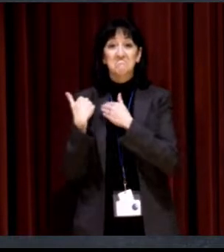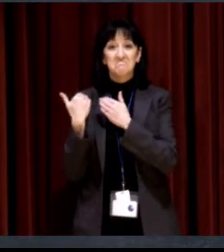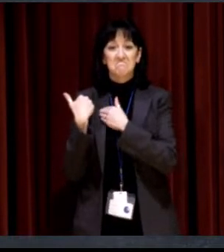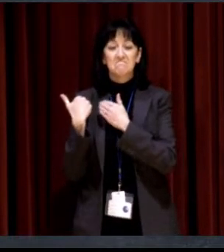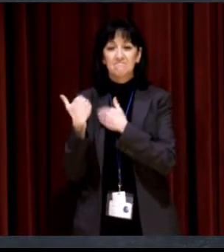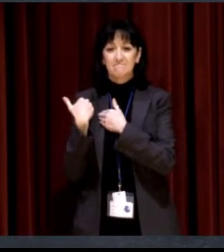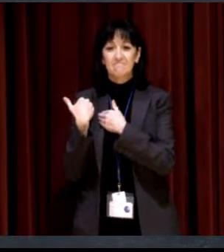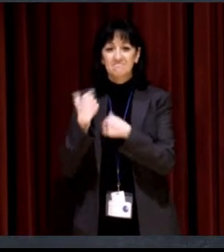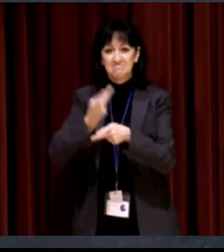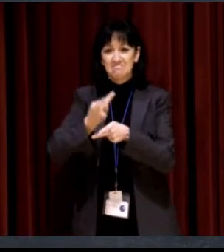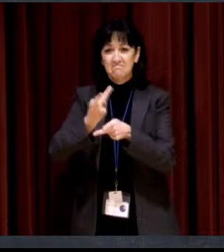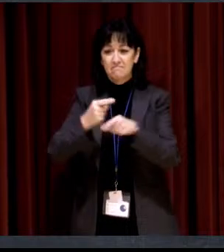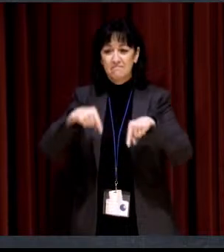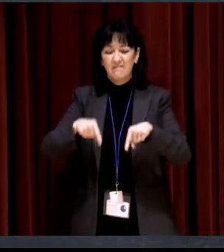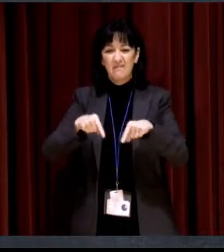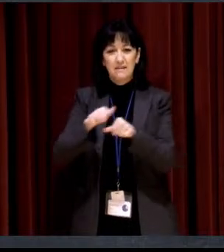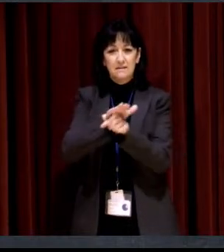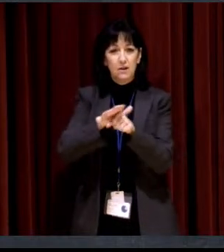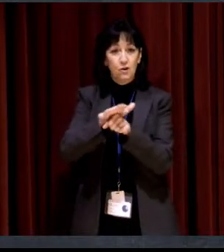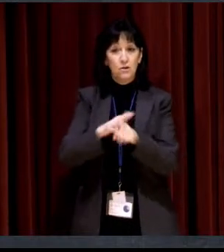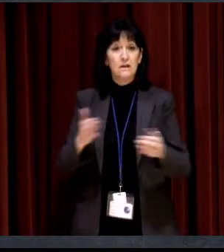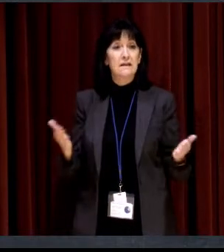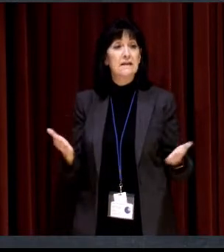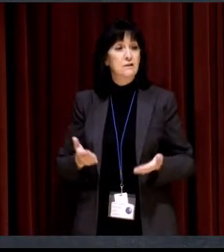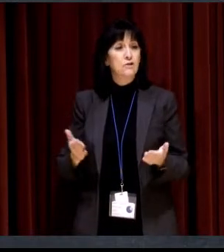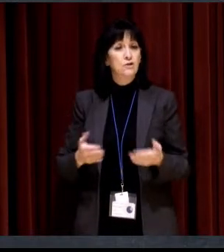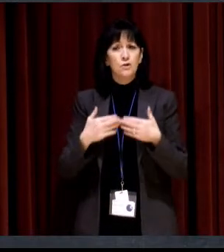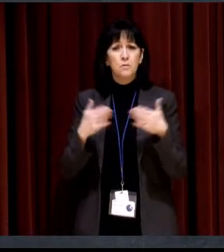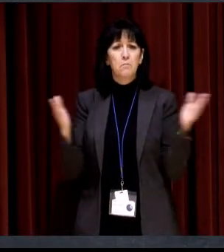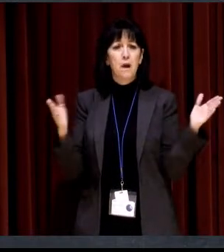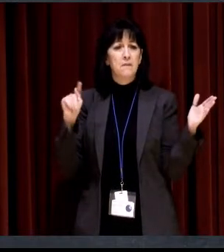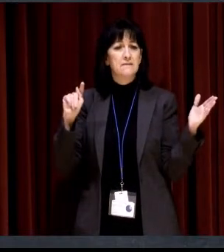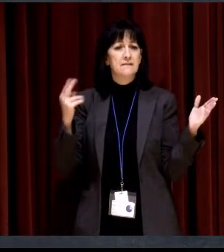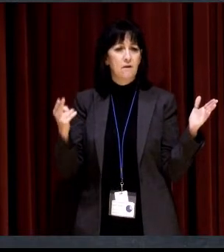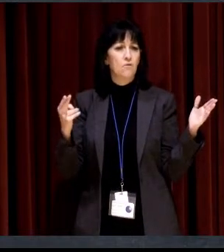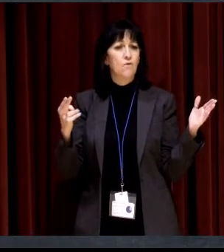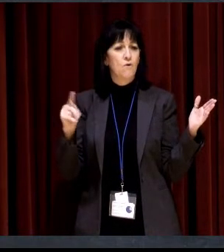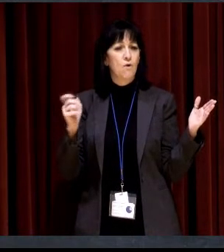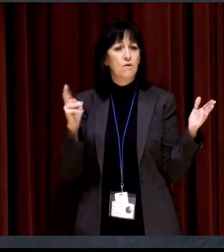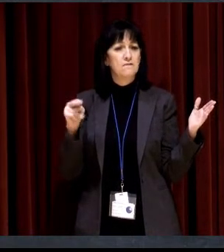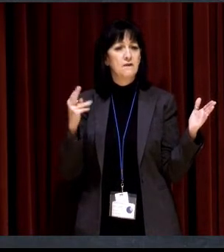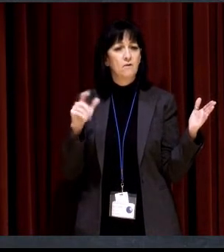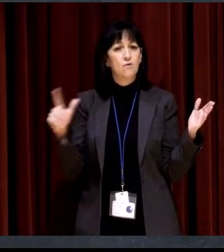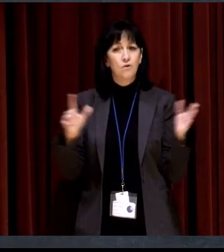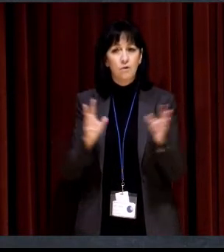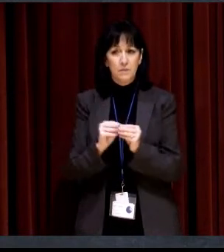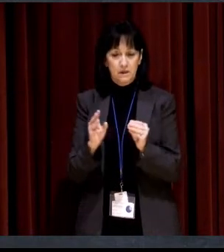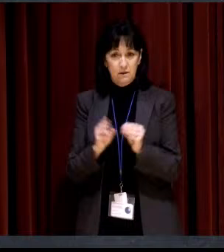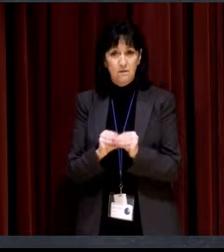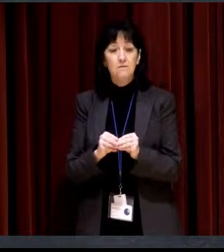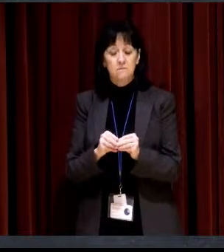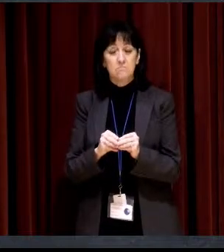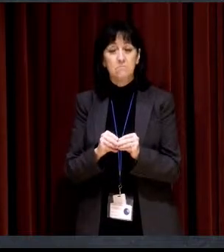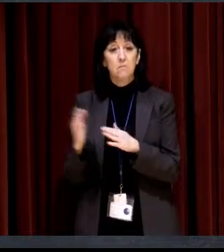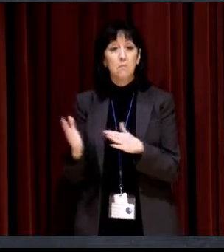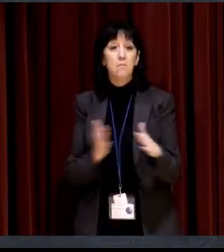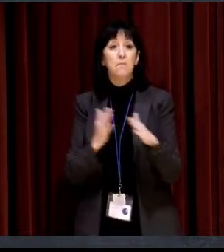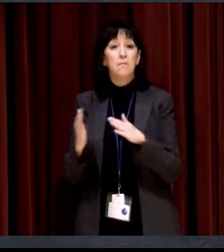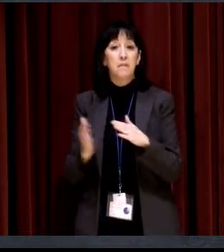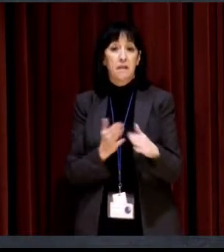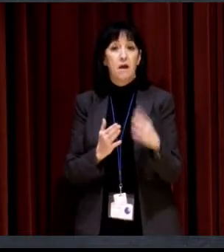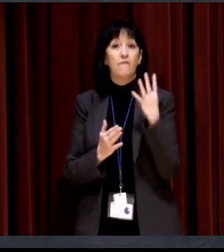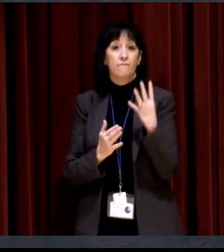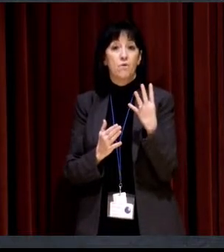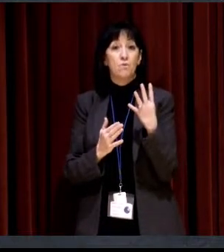here for a public town hall meeting. This is our first of a series of 4 that we'll be doing over the next several